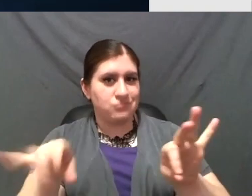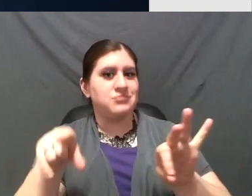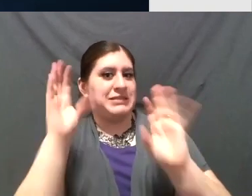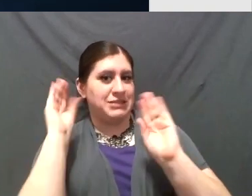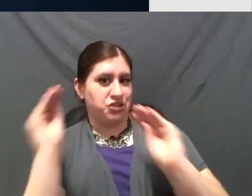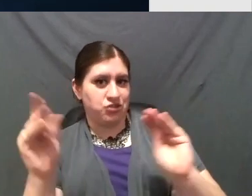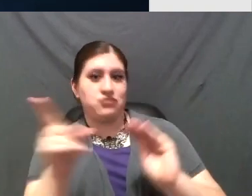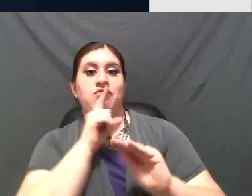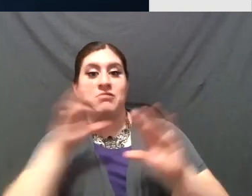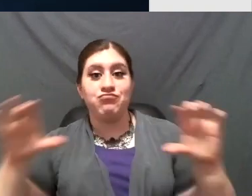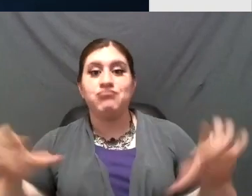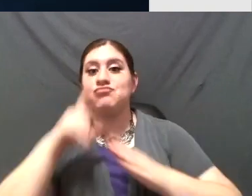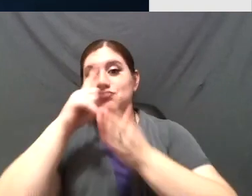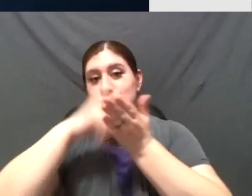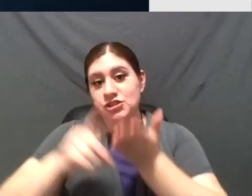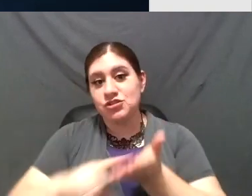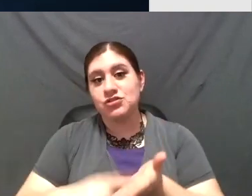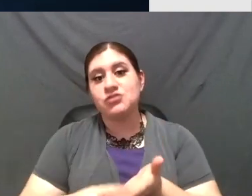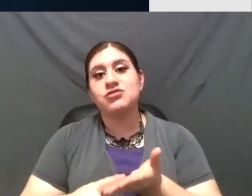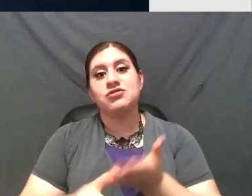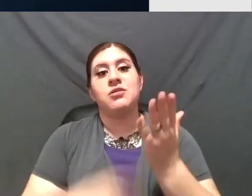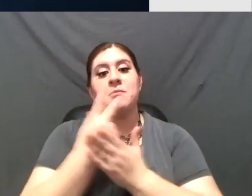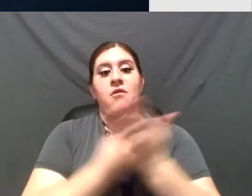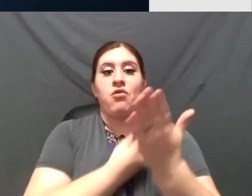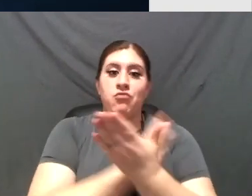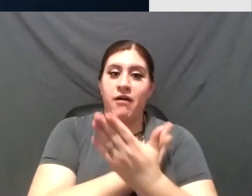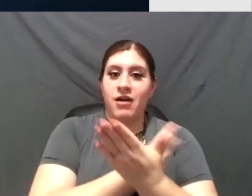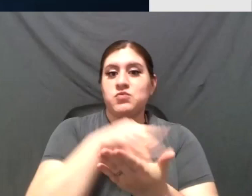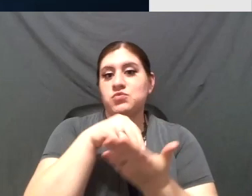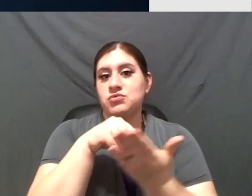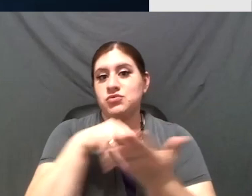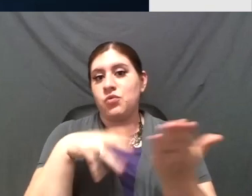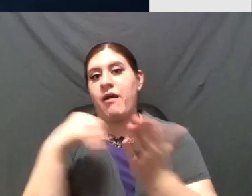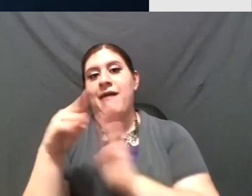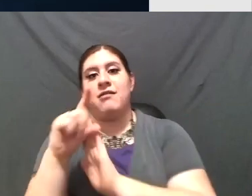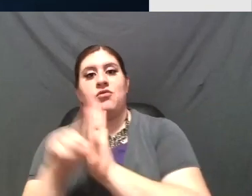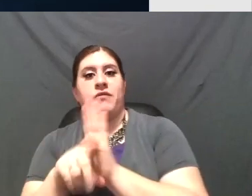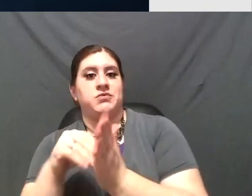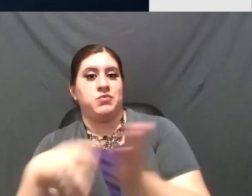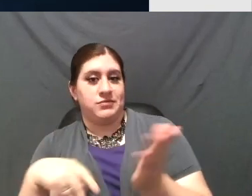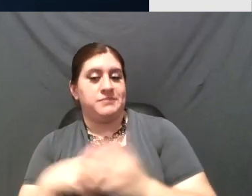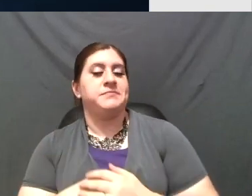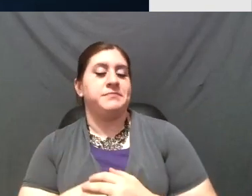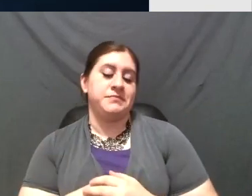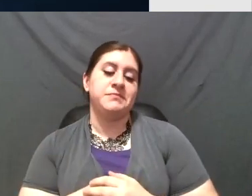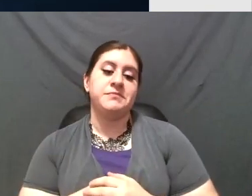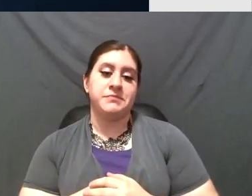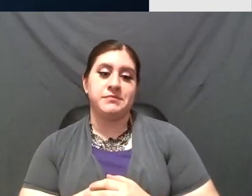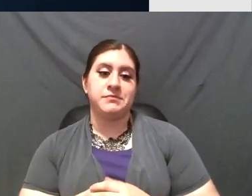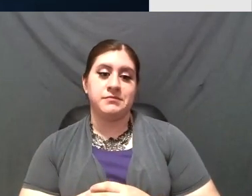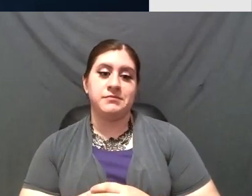He's very active in research with both graduate students and undergraduate students.